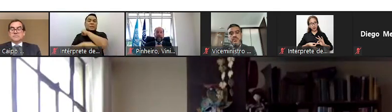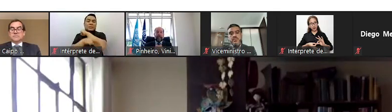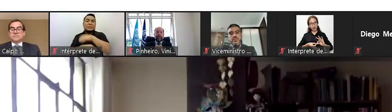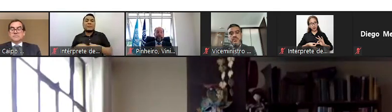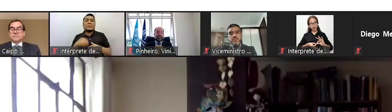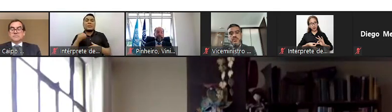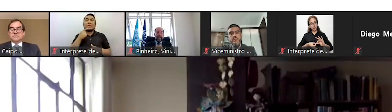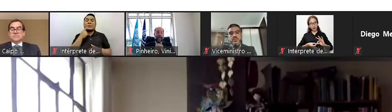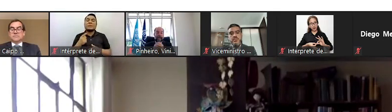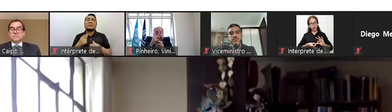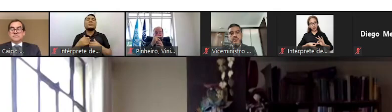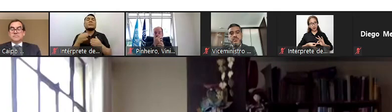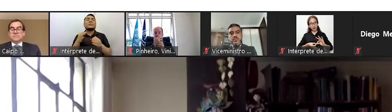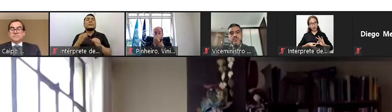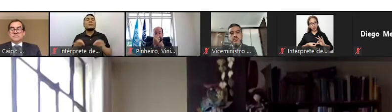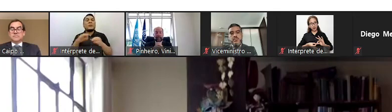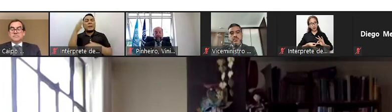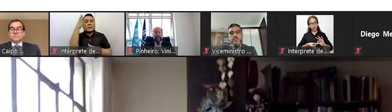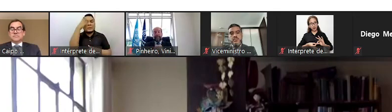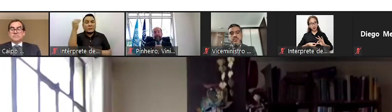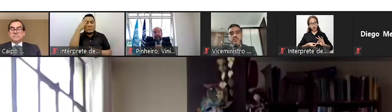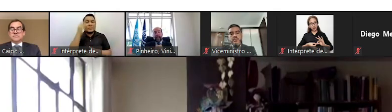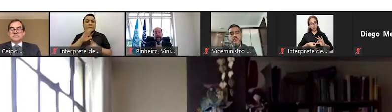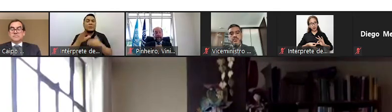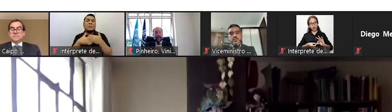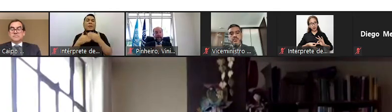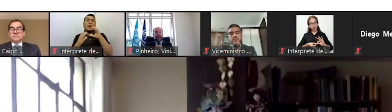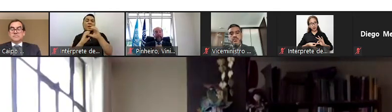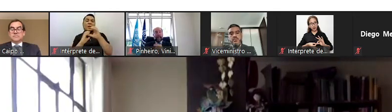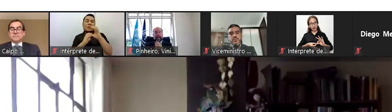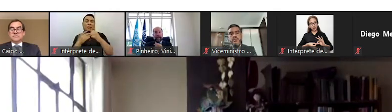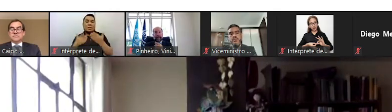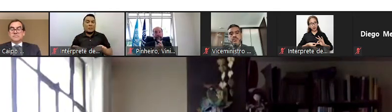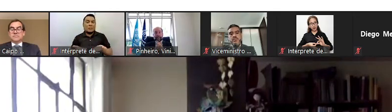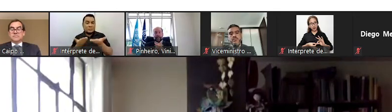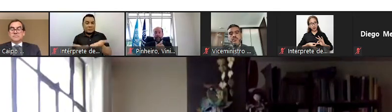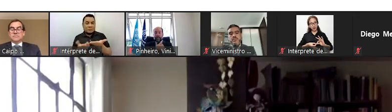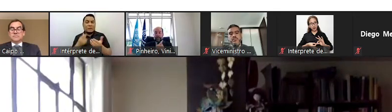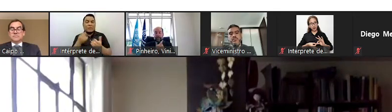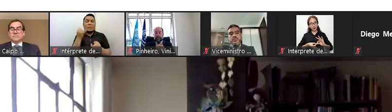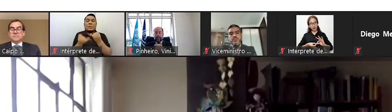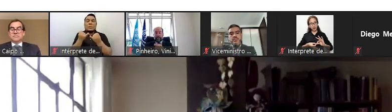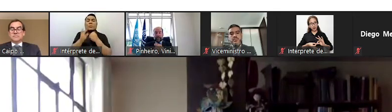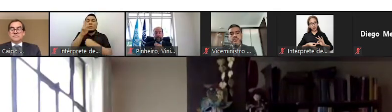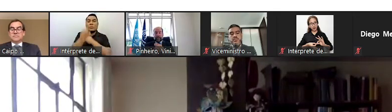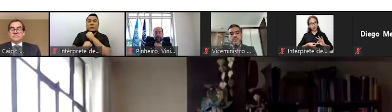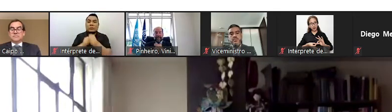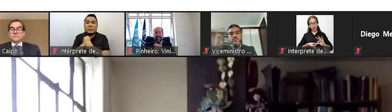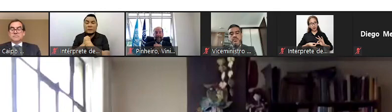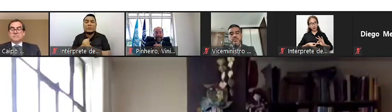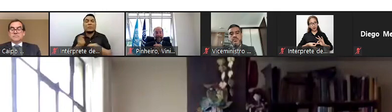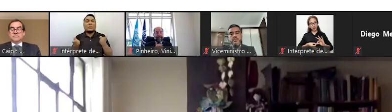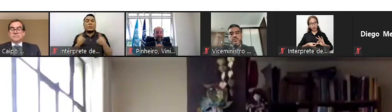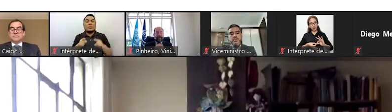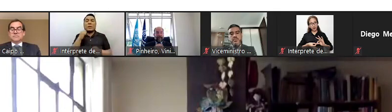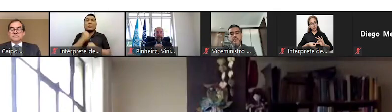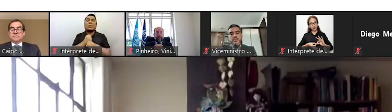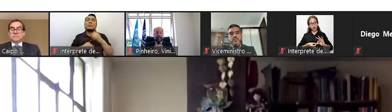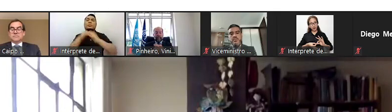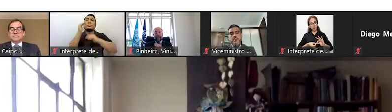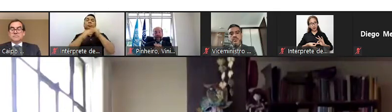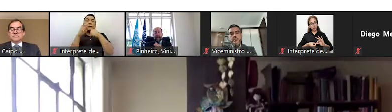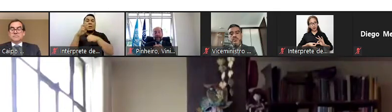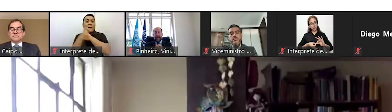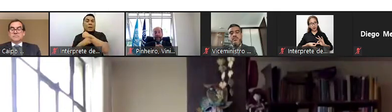regional to national and also presenting the pilot experiences of dialogue that we have developed in the last two years